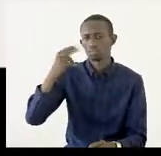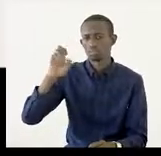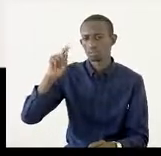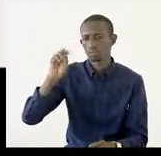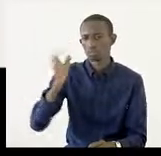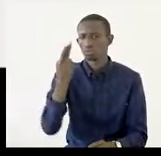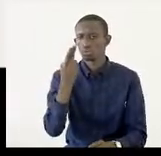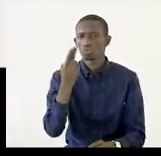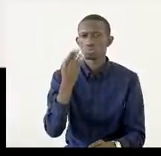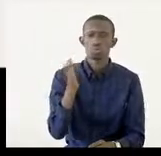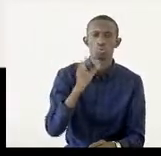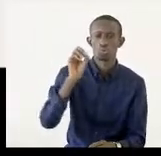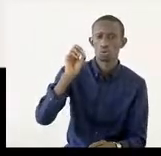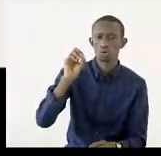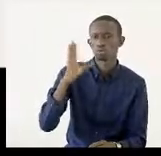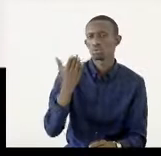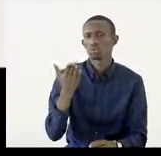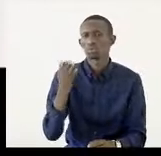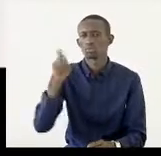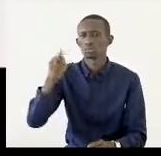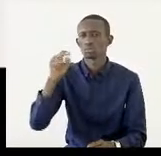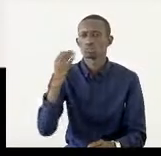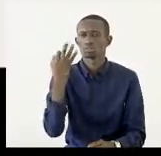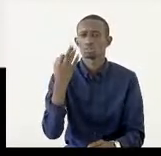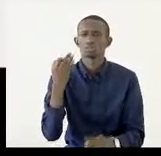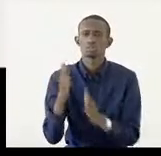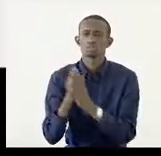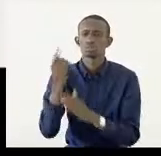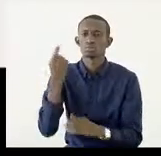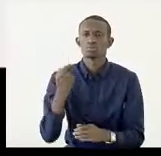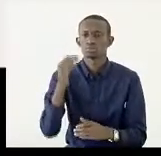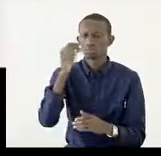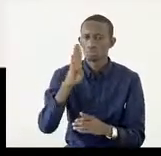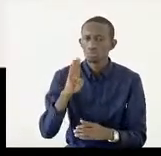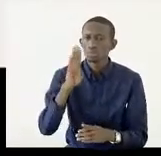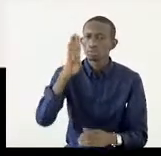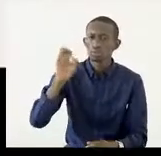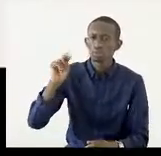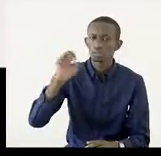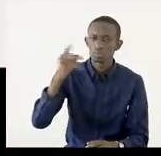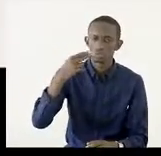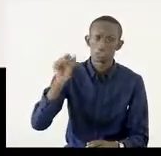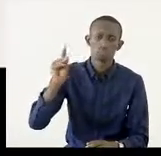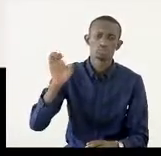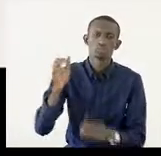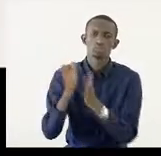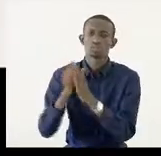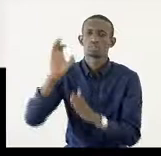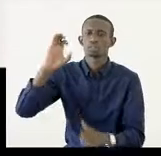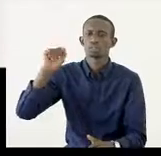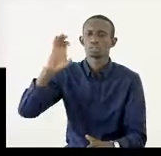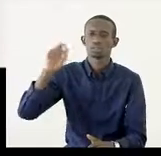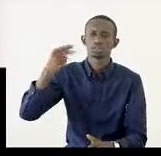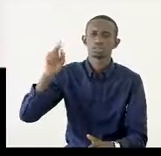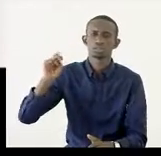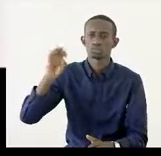and pentan-3-one, these are also aliphatic. Benzaldehyde and acetophenone, that is also aromatic. Ethanol